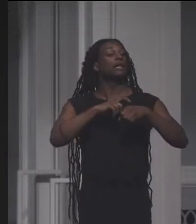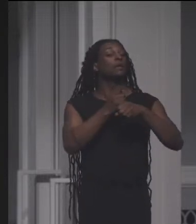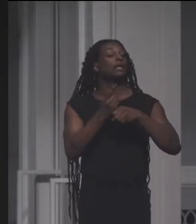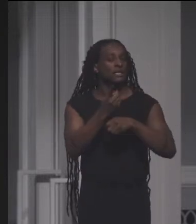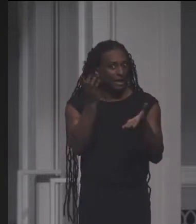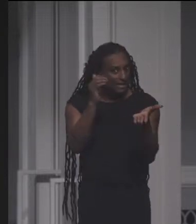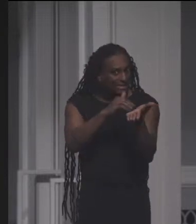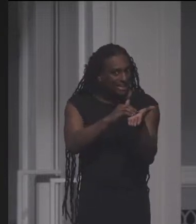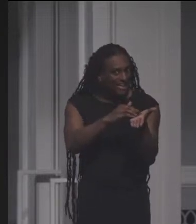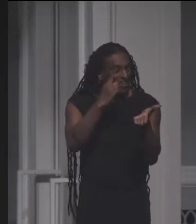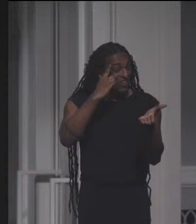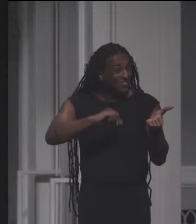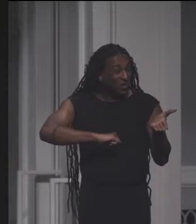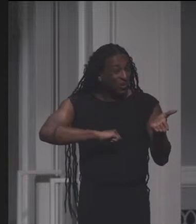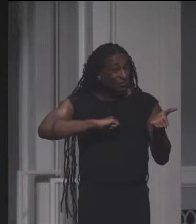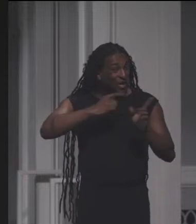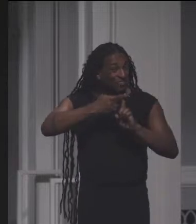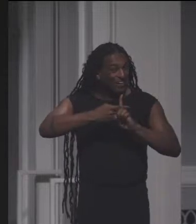Pride, hooray,